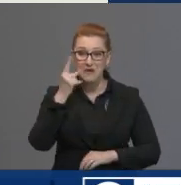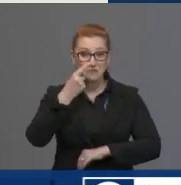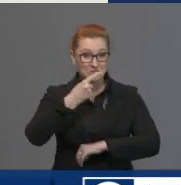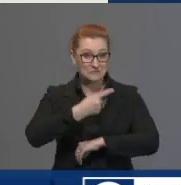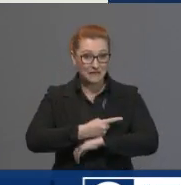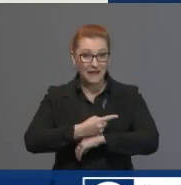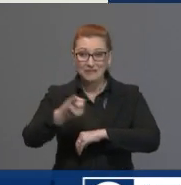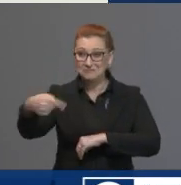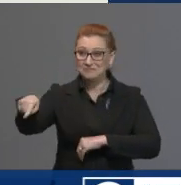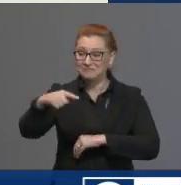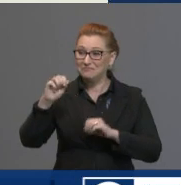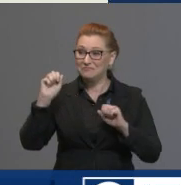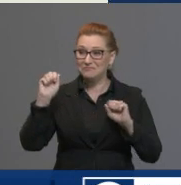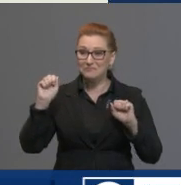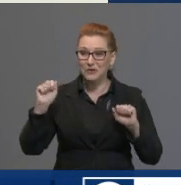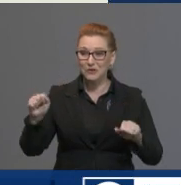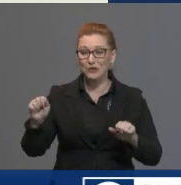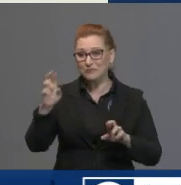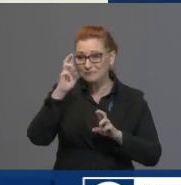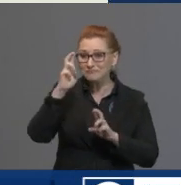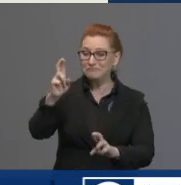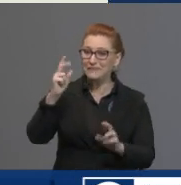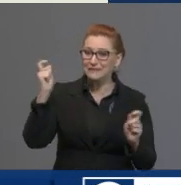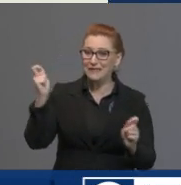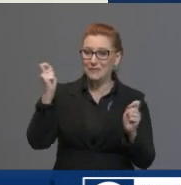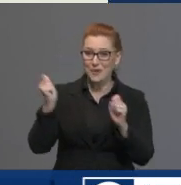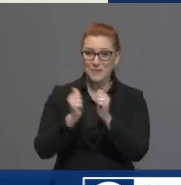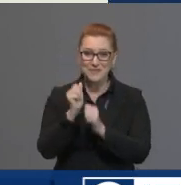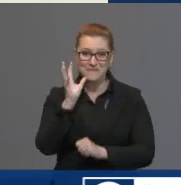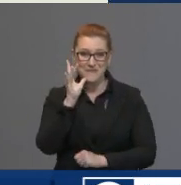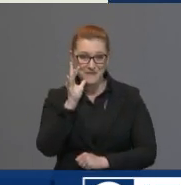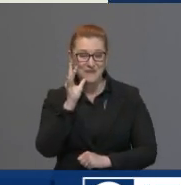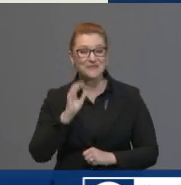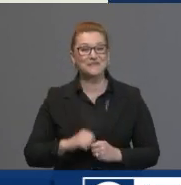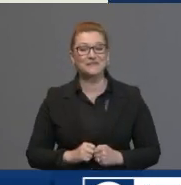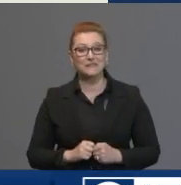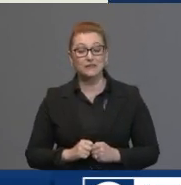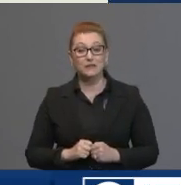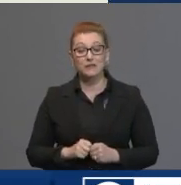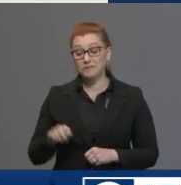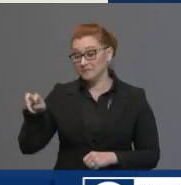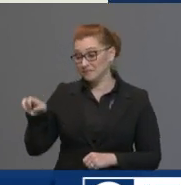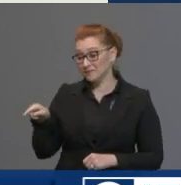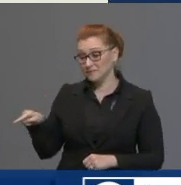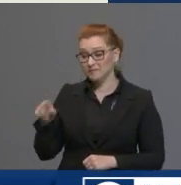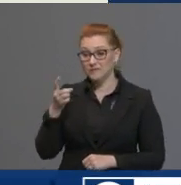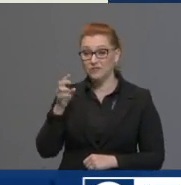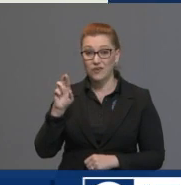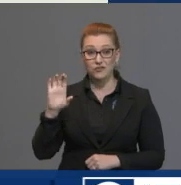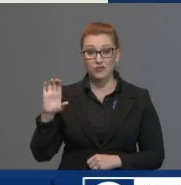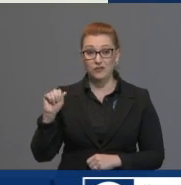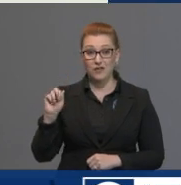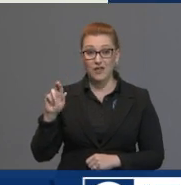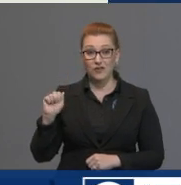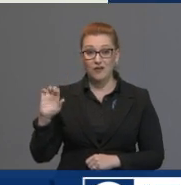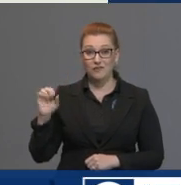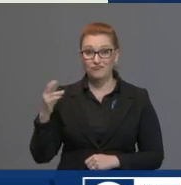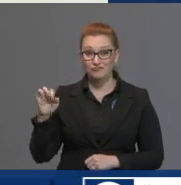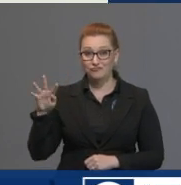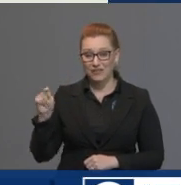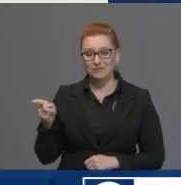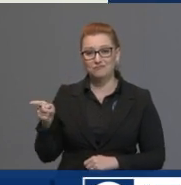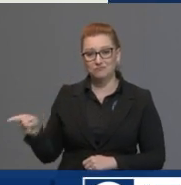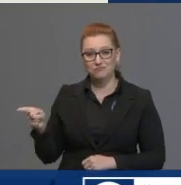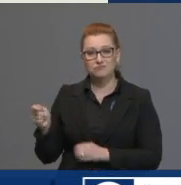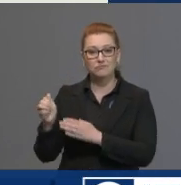was able to celebrate the mothers in their life this past weekend. On my right is Dr. Kara Christ. She leads